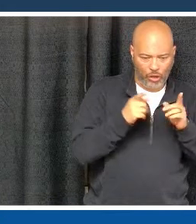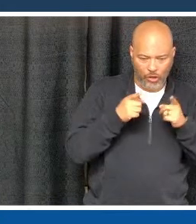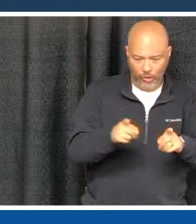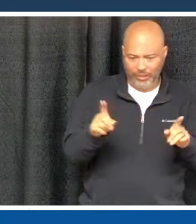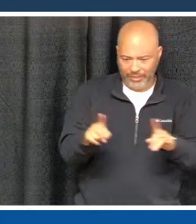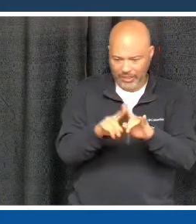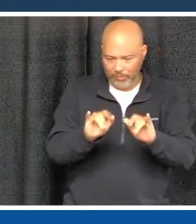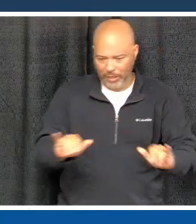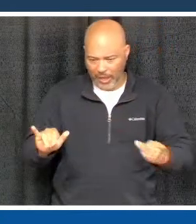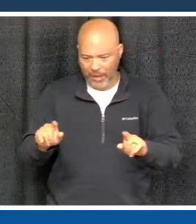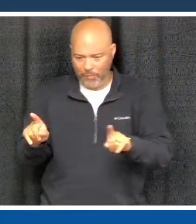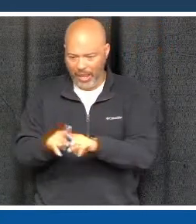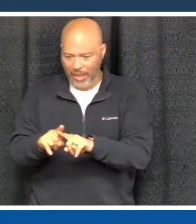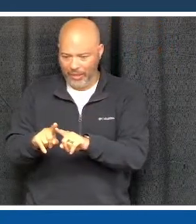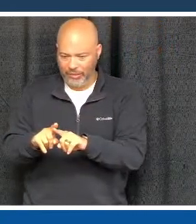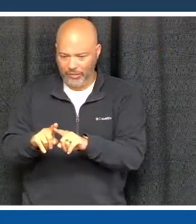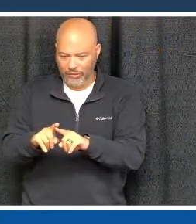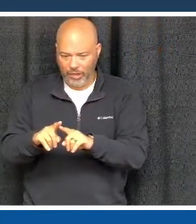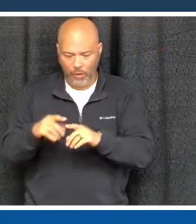same time as a